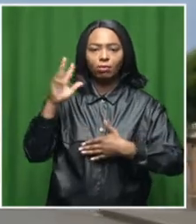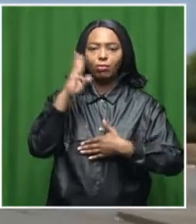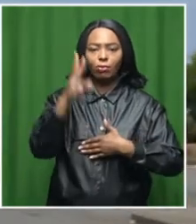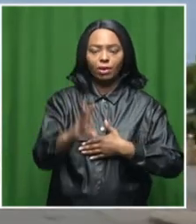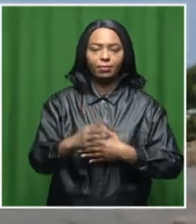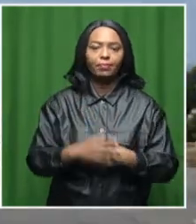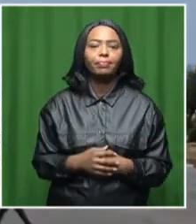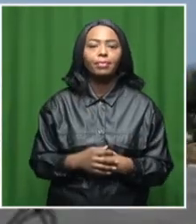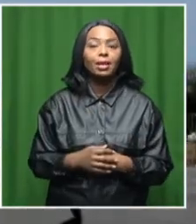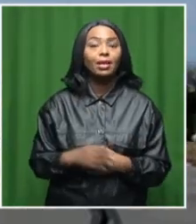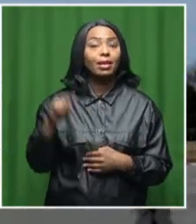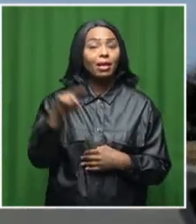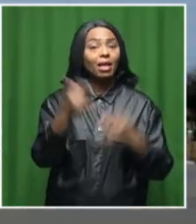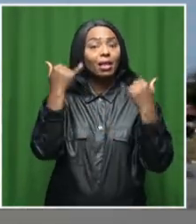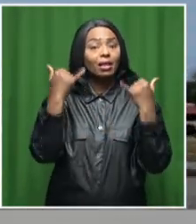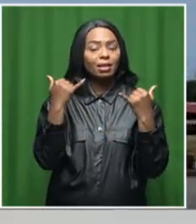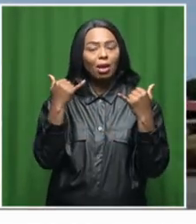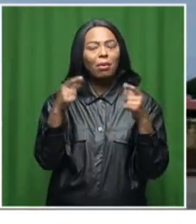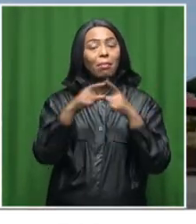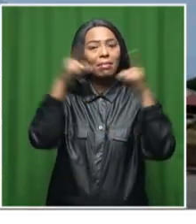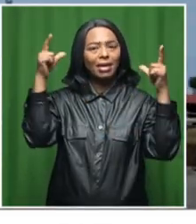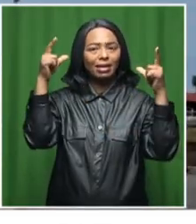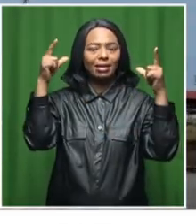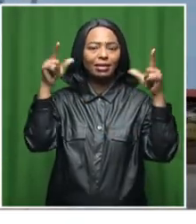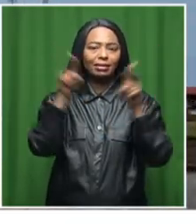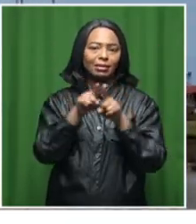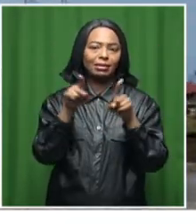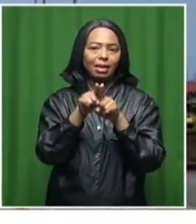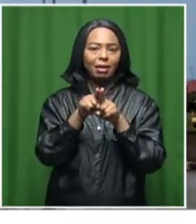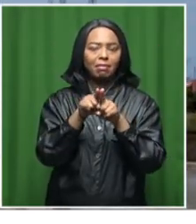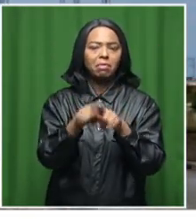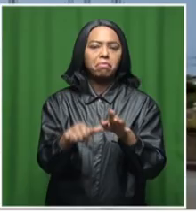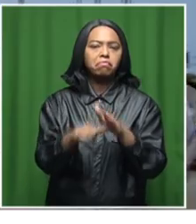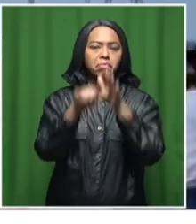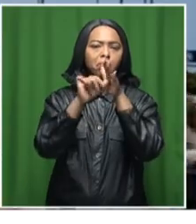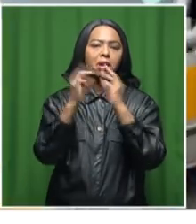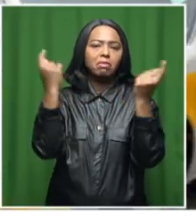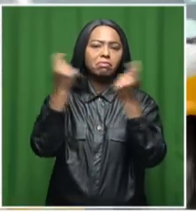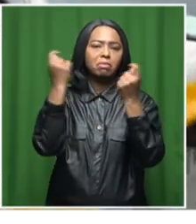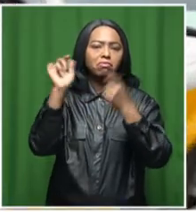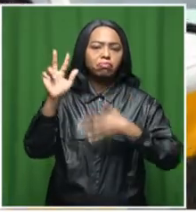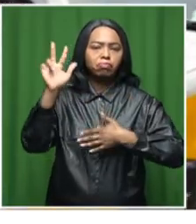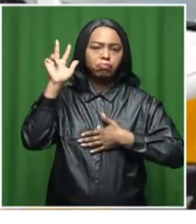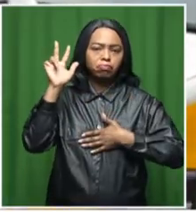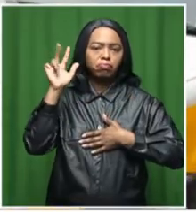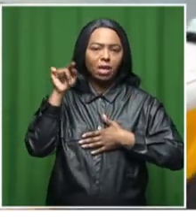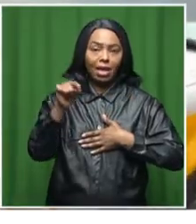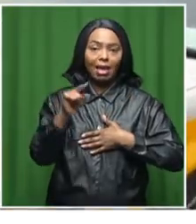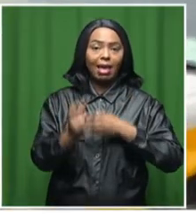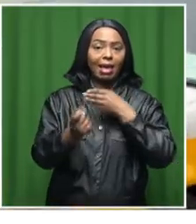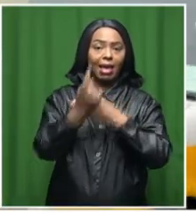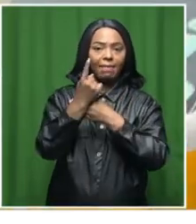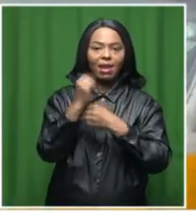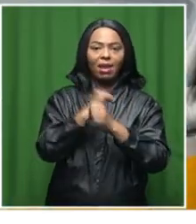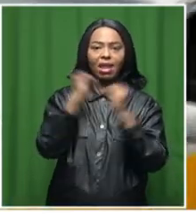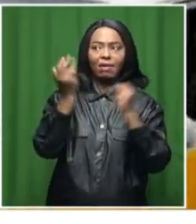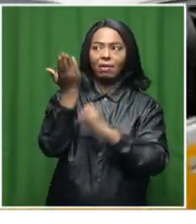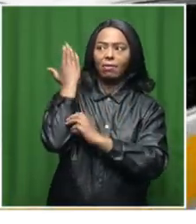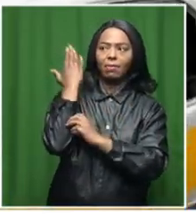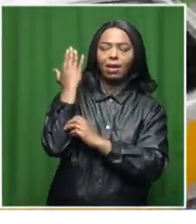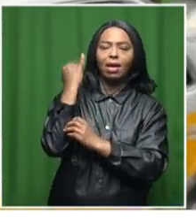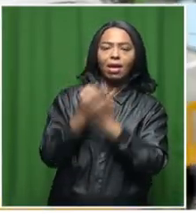Ahead of what is arguably the biggest and the most prestigious inauguration ceremony Lesotho has ever seen since